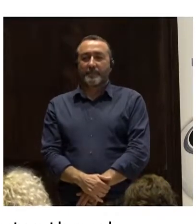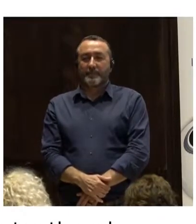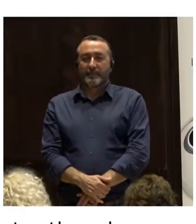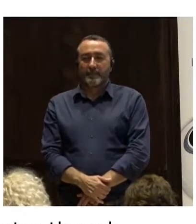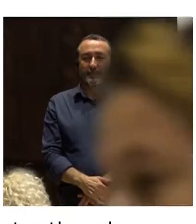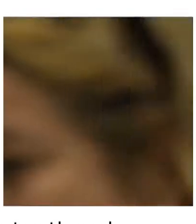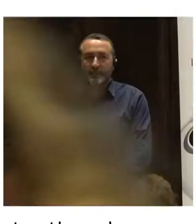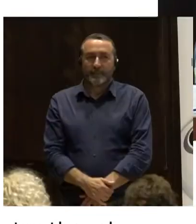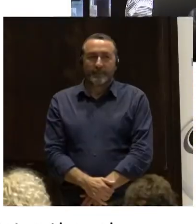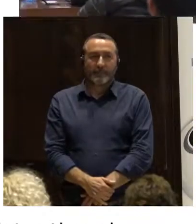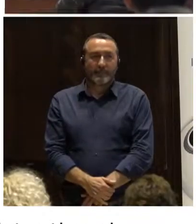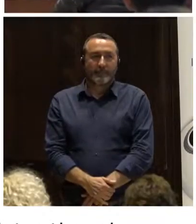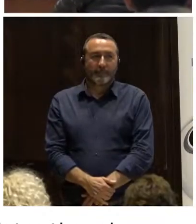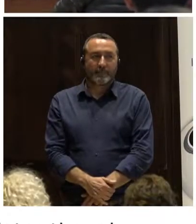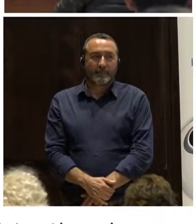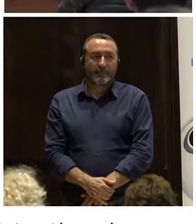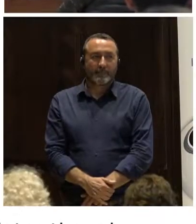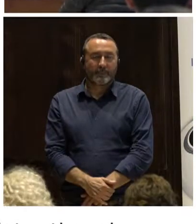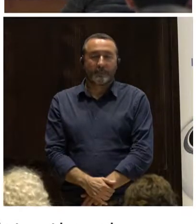Okay, good afternoon. Thank you for the invitation.